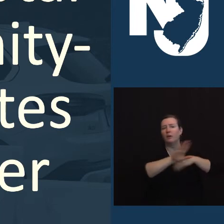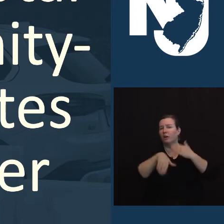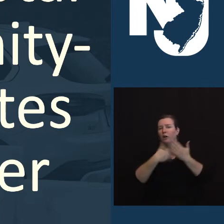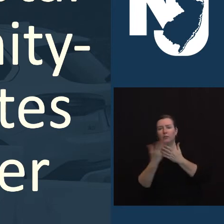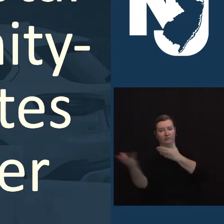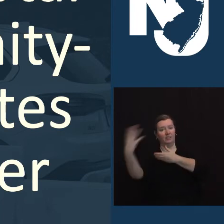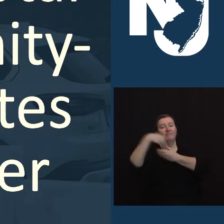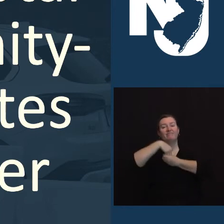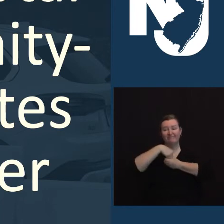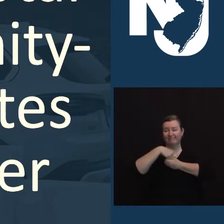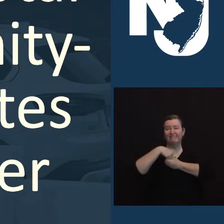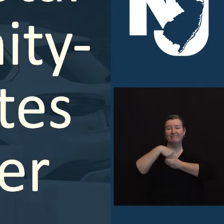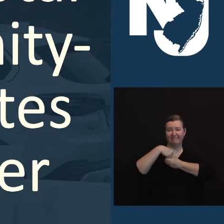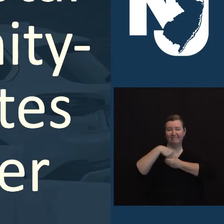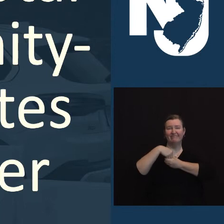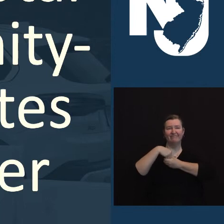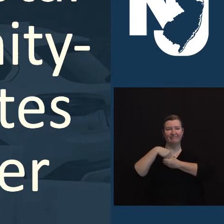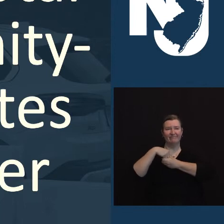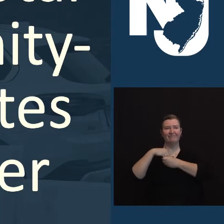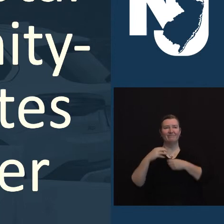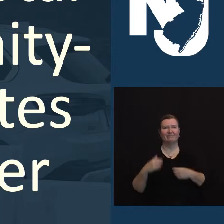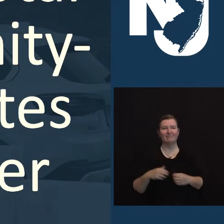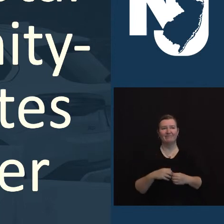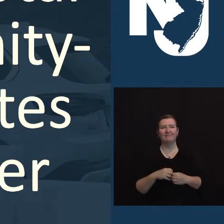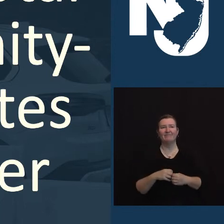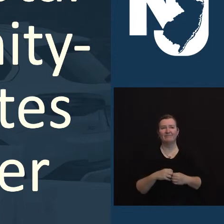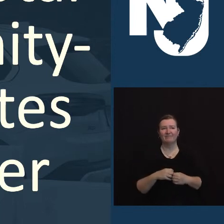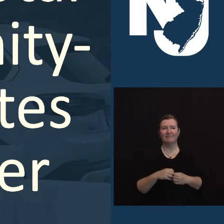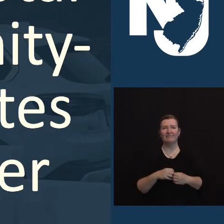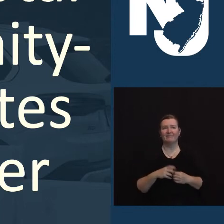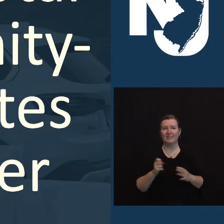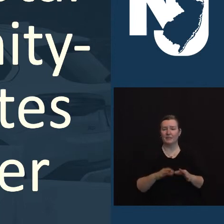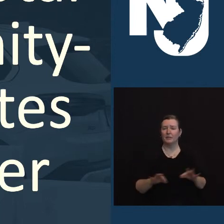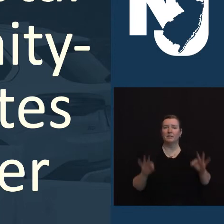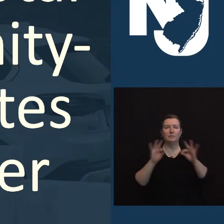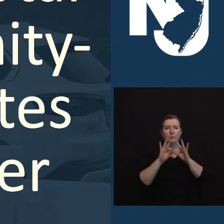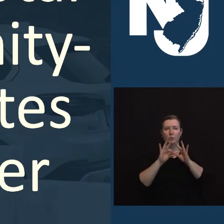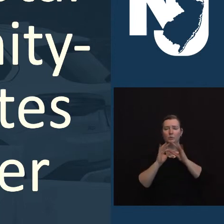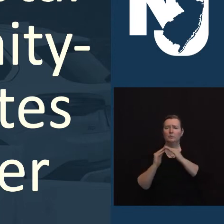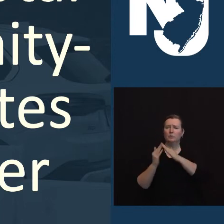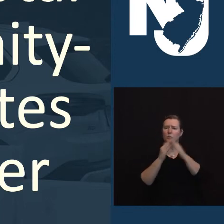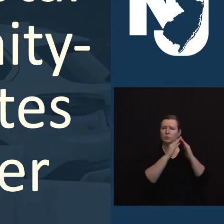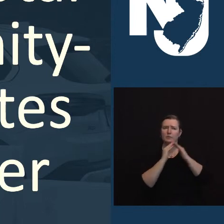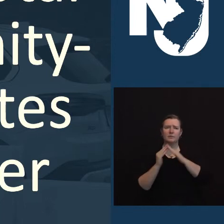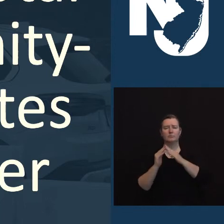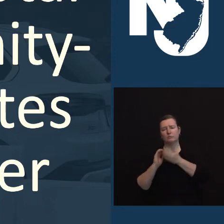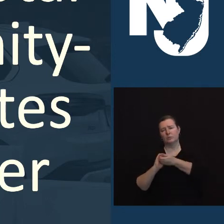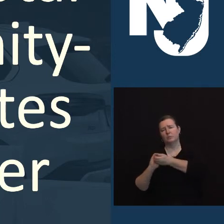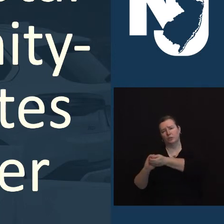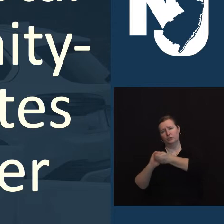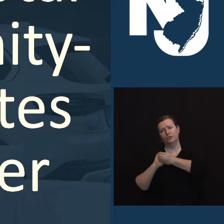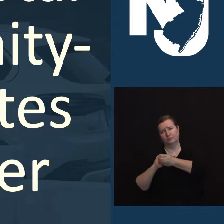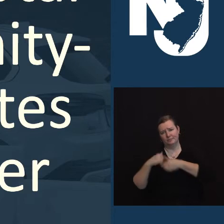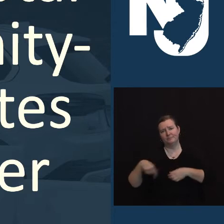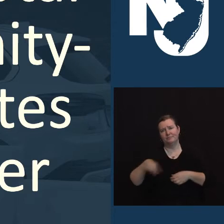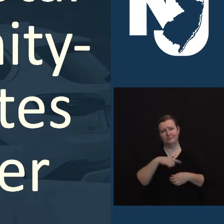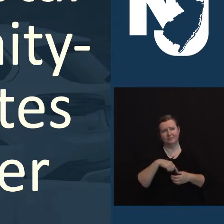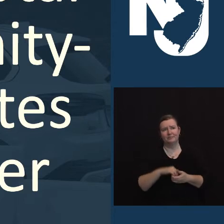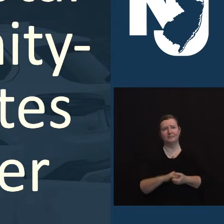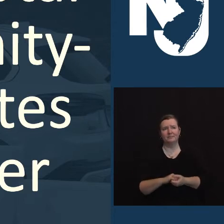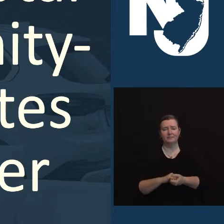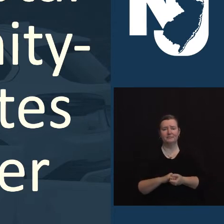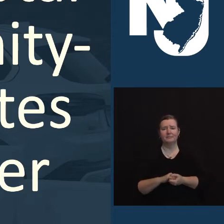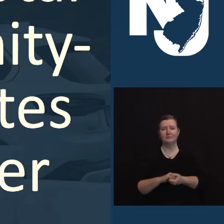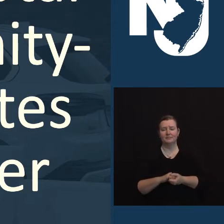could not have happened without deep and meaningful community partnership. Moreover, we're not going to stop, as testing remains just as important a tool